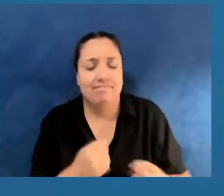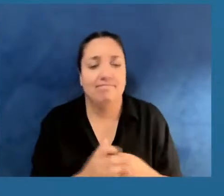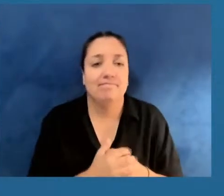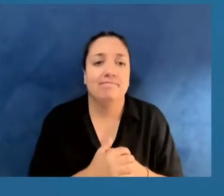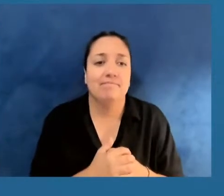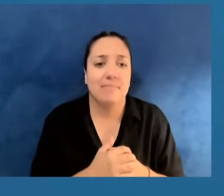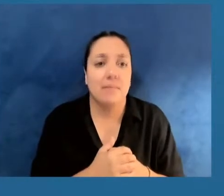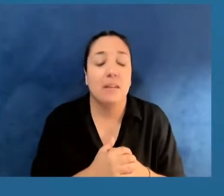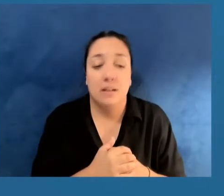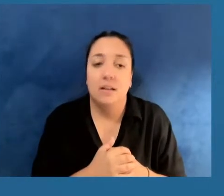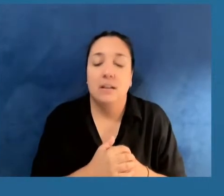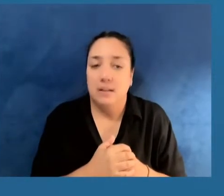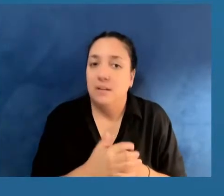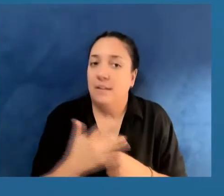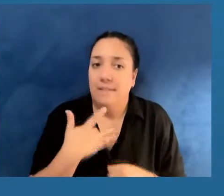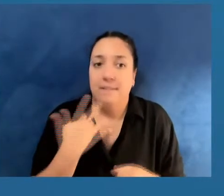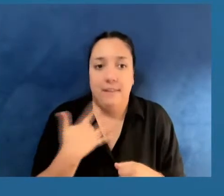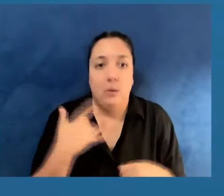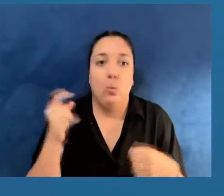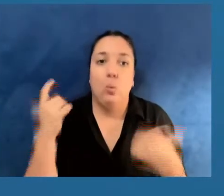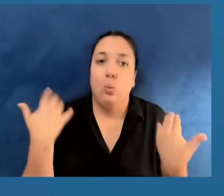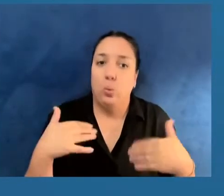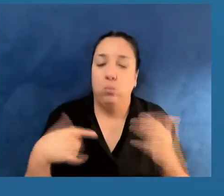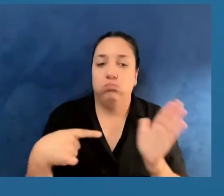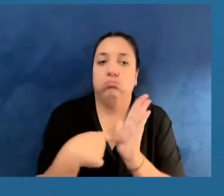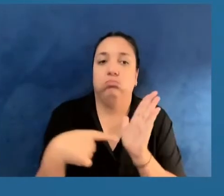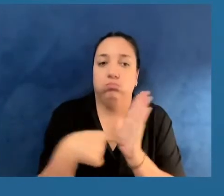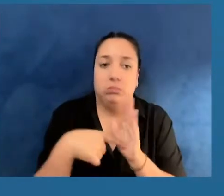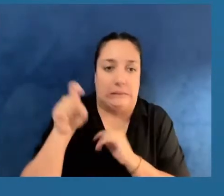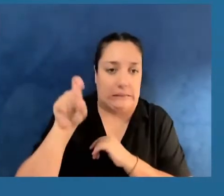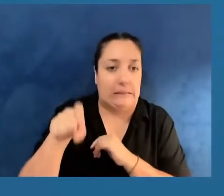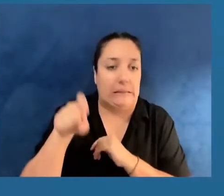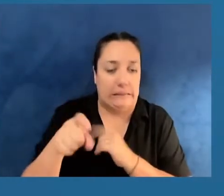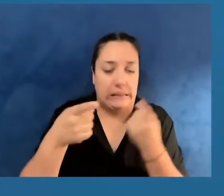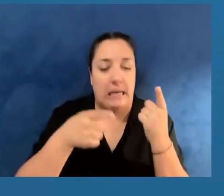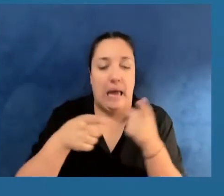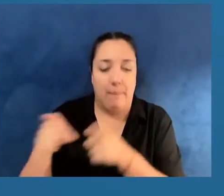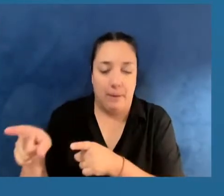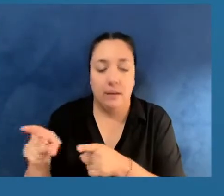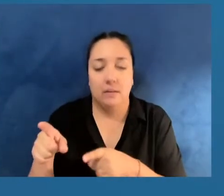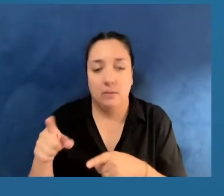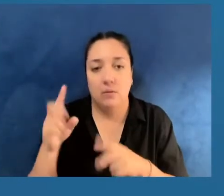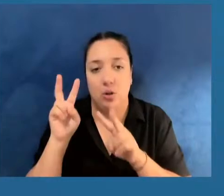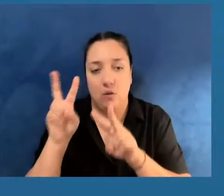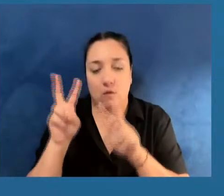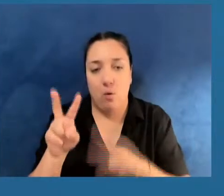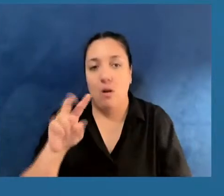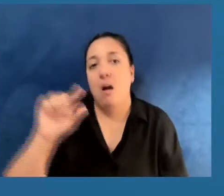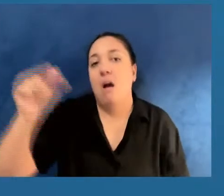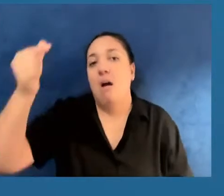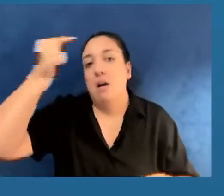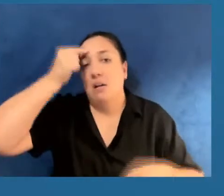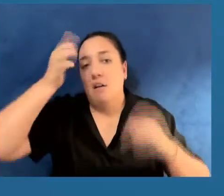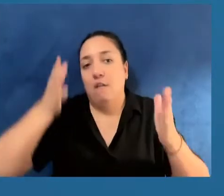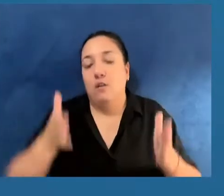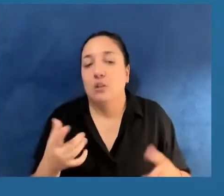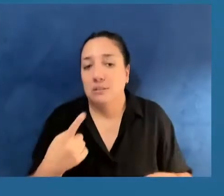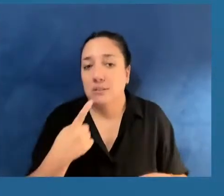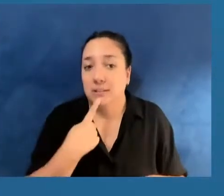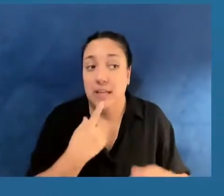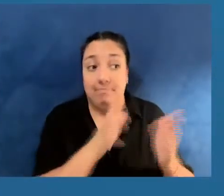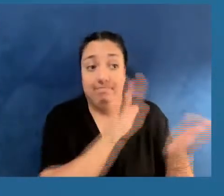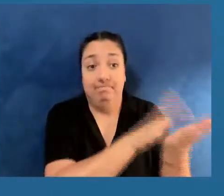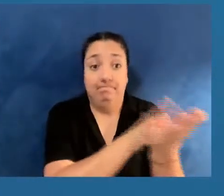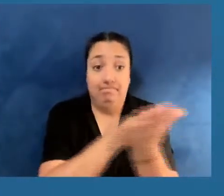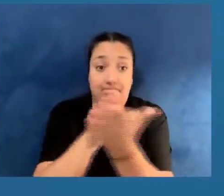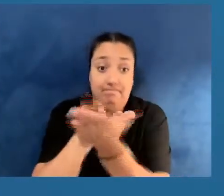a long time coming, and we really appreciate your leadership. And again, I commend districts across the state. There are a handful, and again, I want a special shout